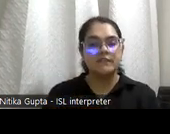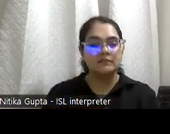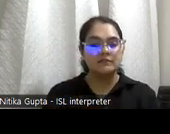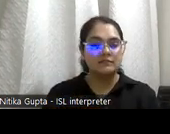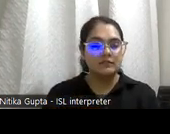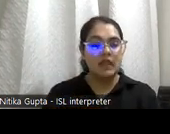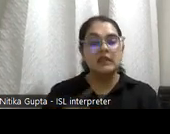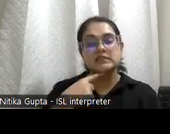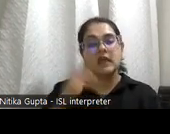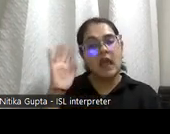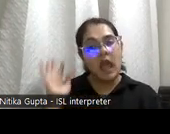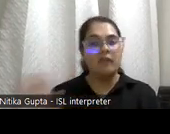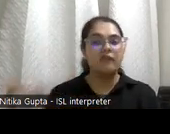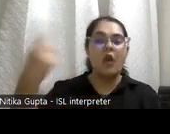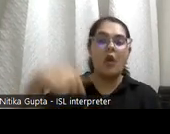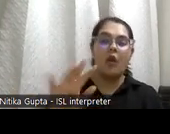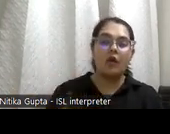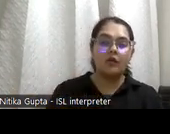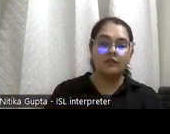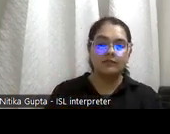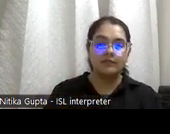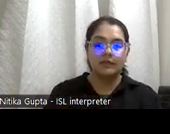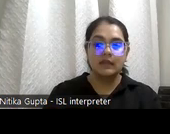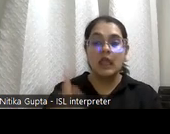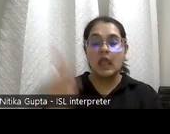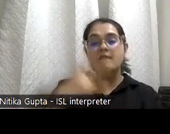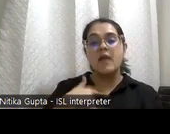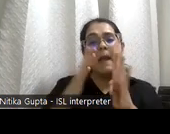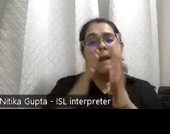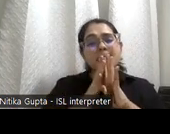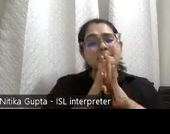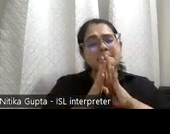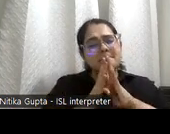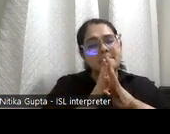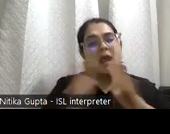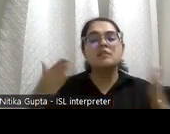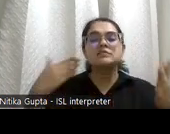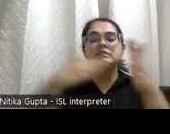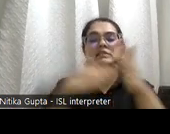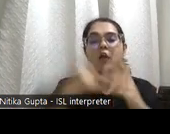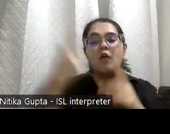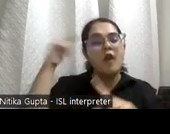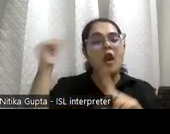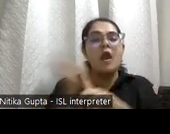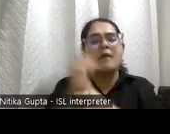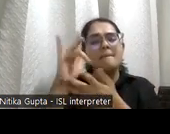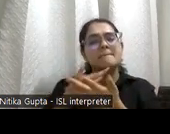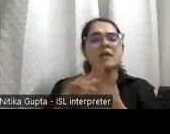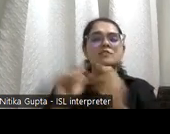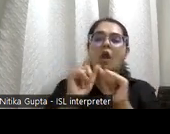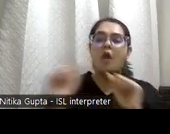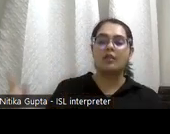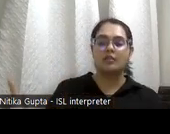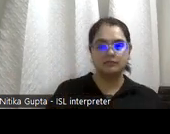harassment. Half. So we have also this big challenge of moral harassment every place. Next slide,